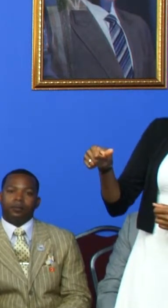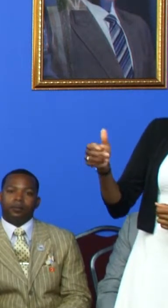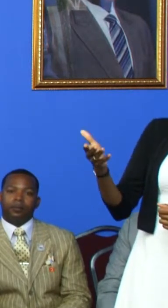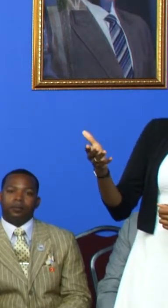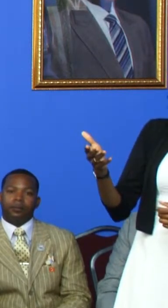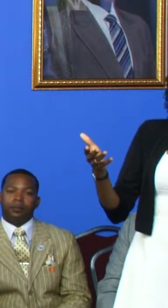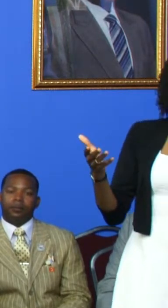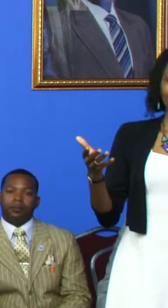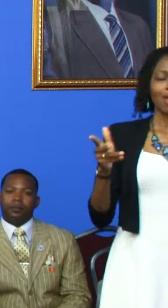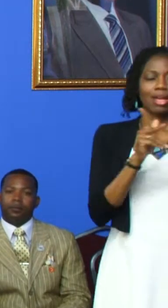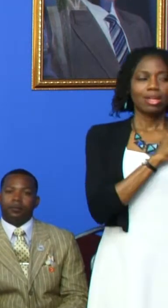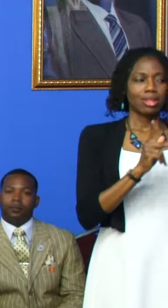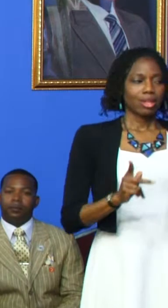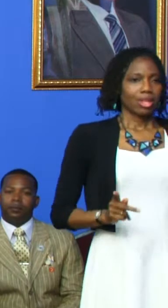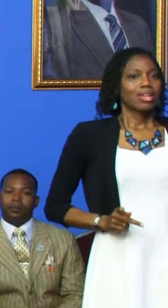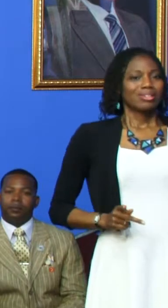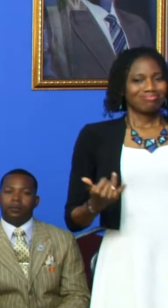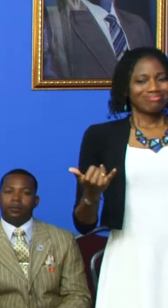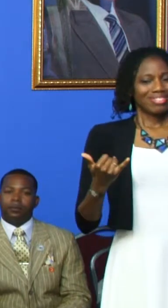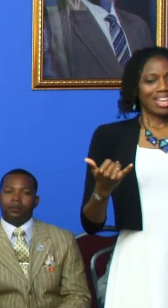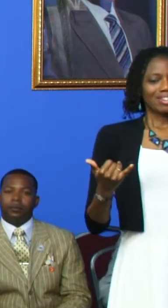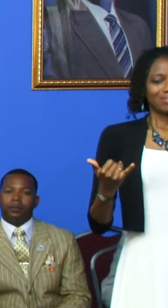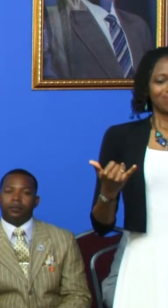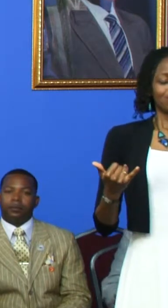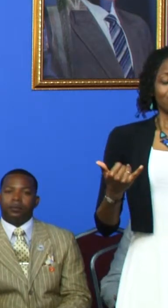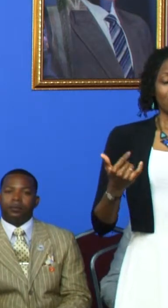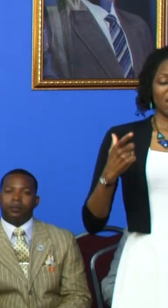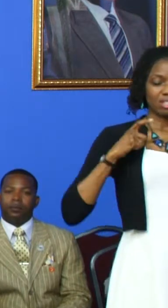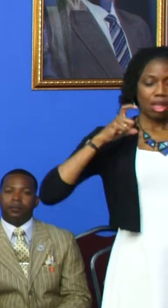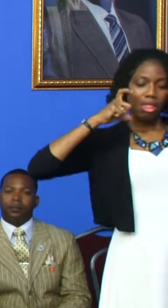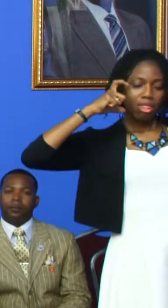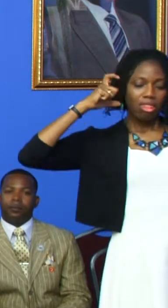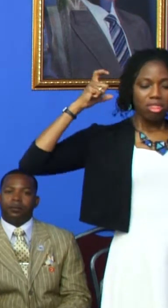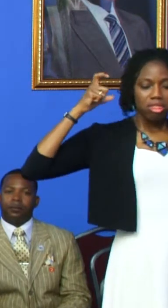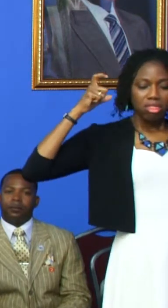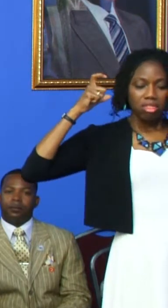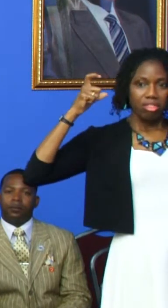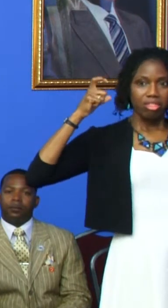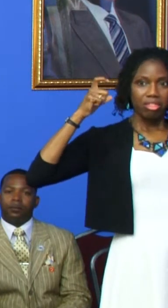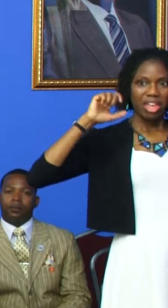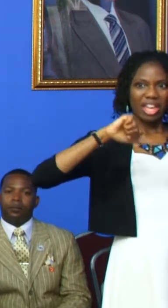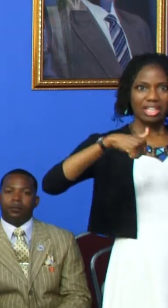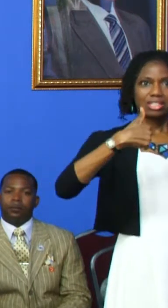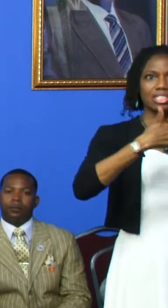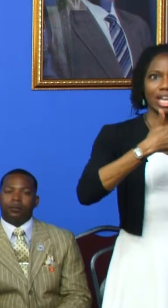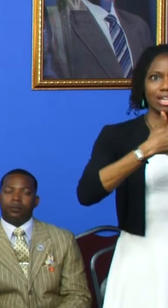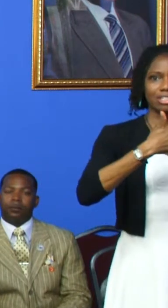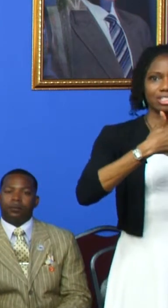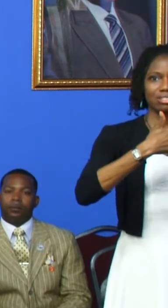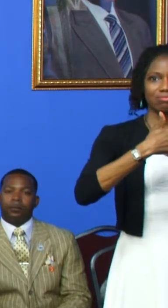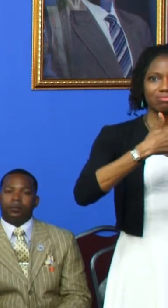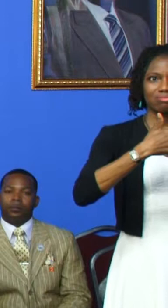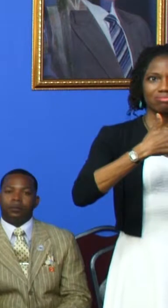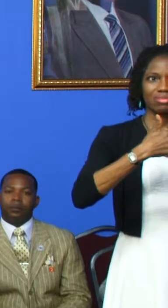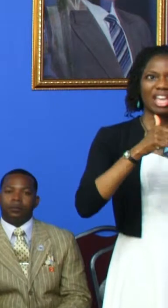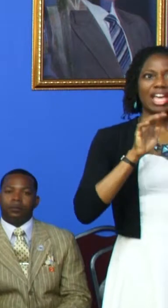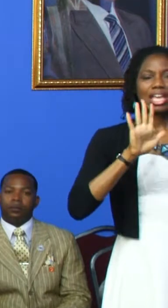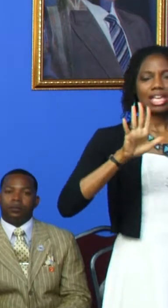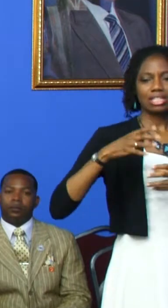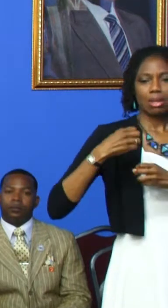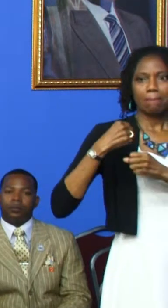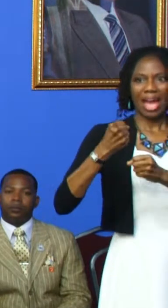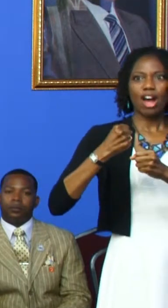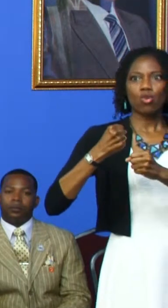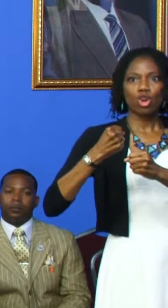The king now, his ego is challenged. His power